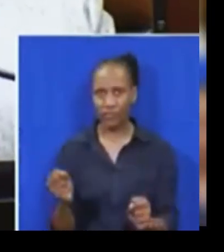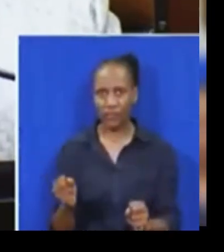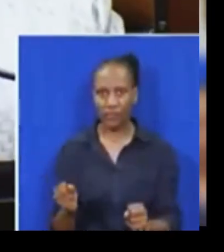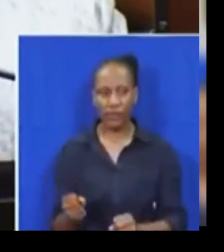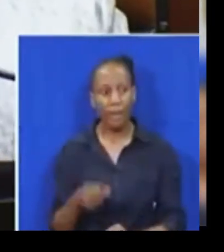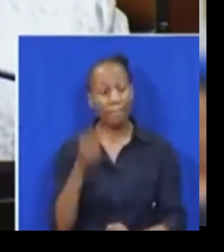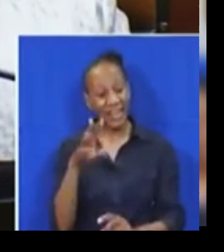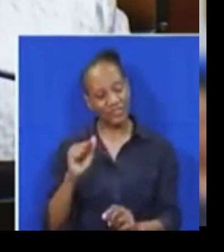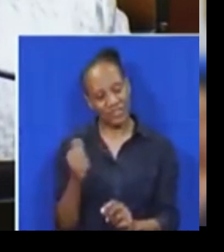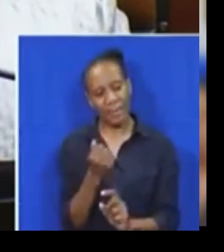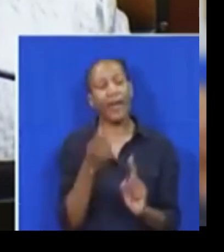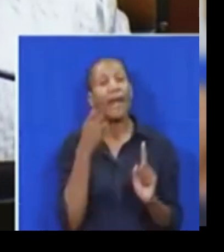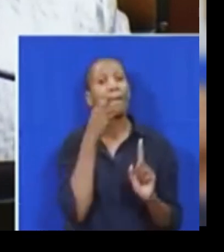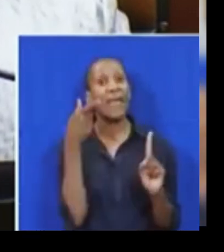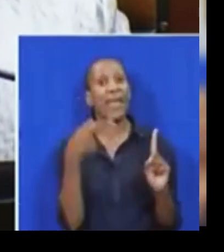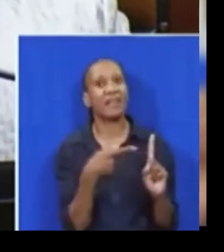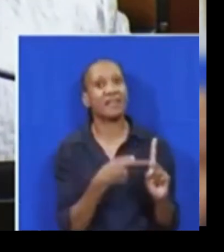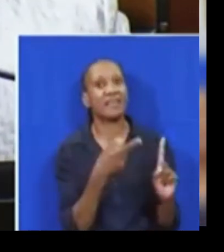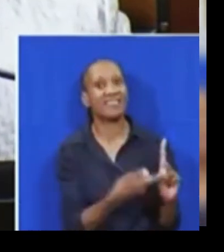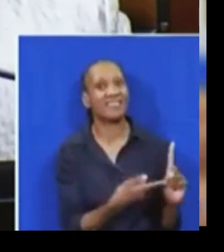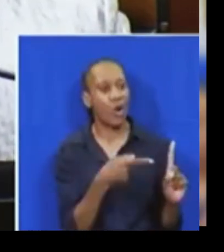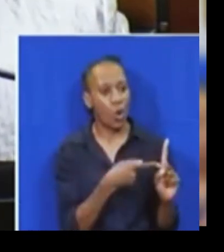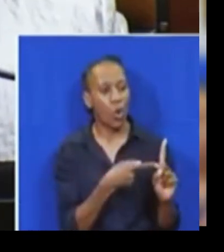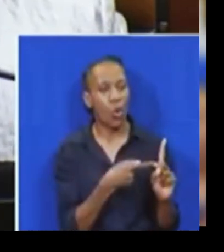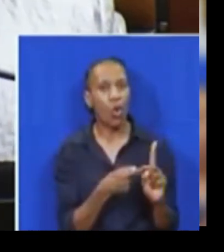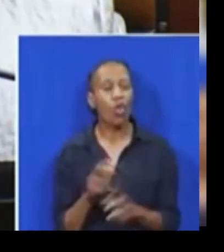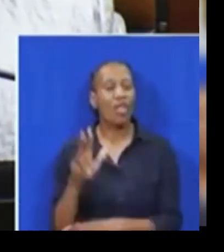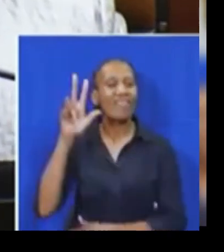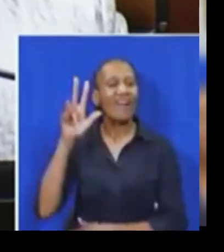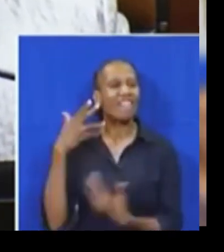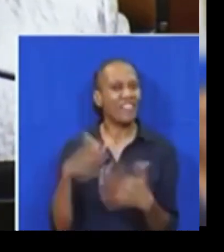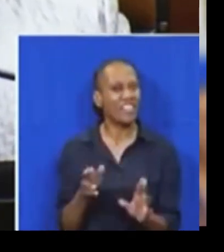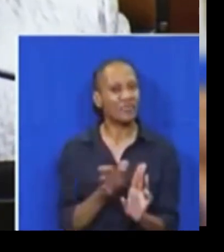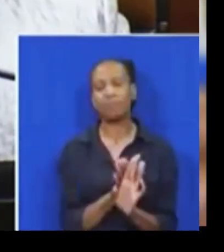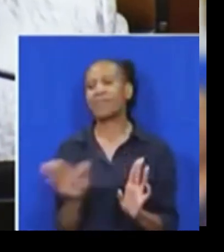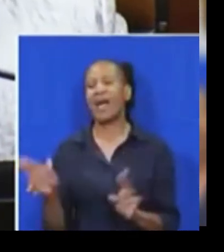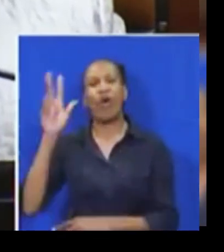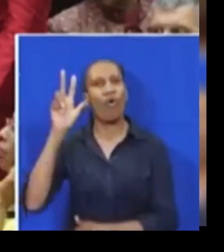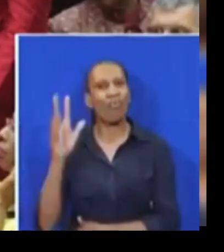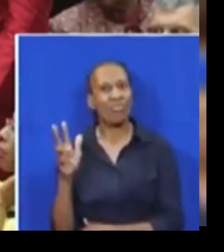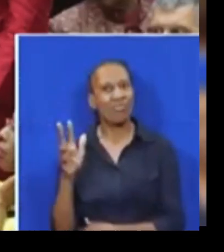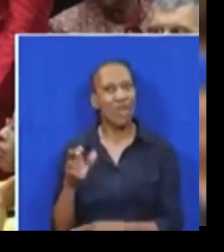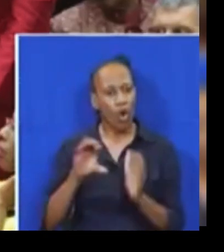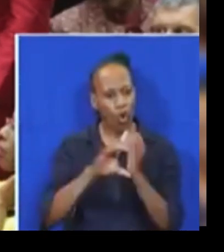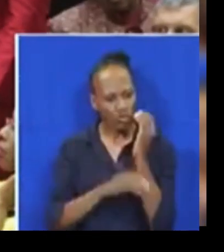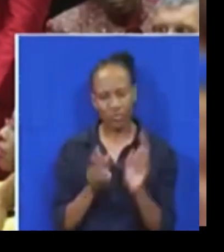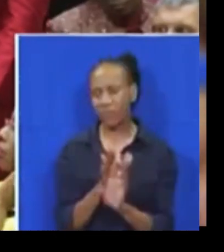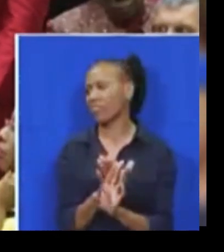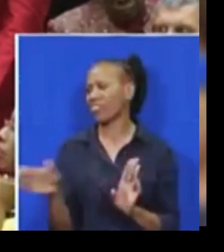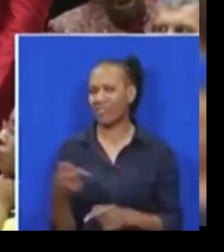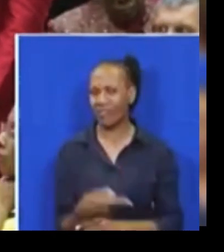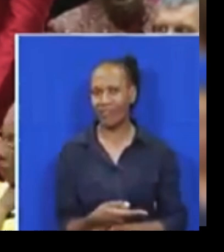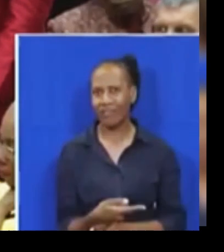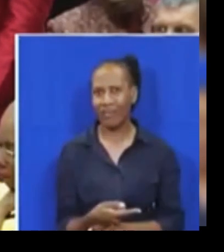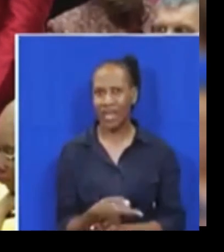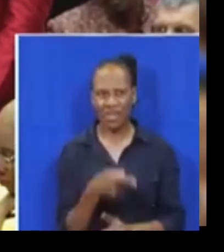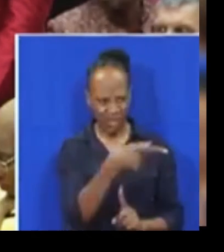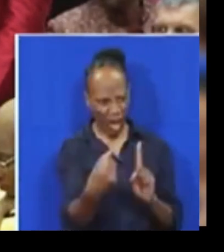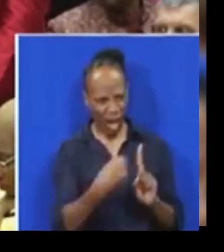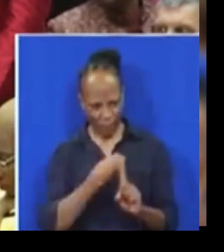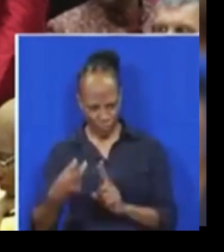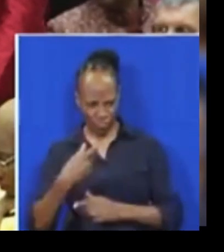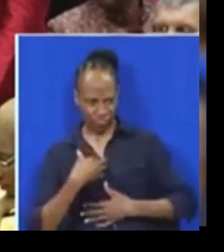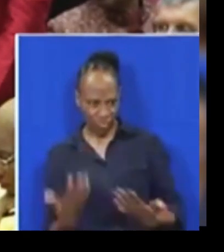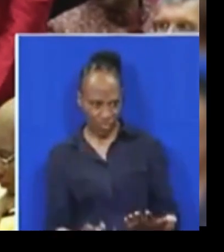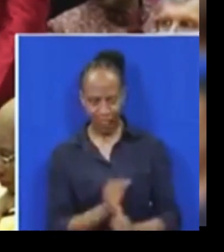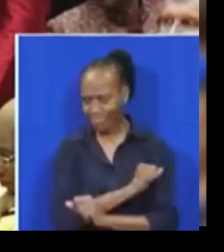man who has broken his oath of office, his constitution? We are abused by Zuma here. We are not